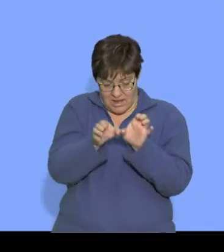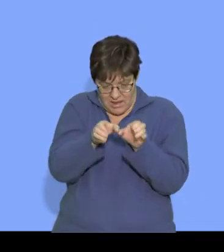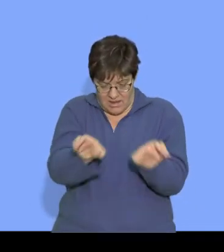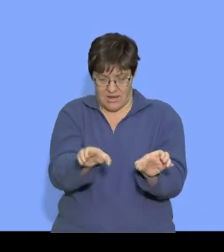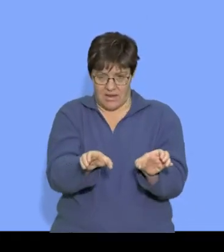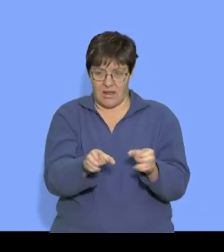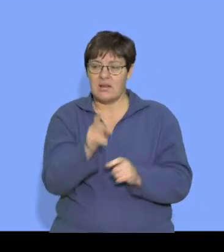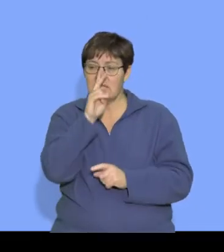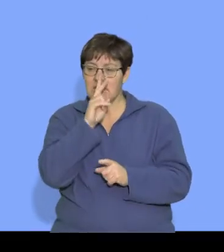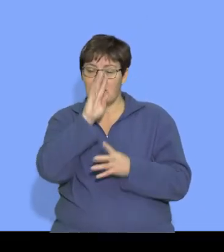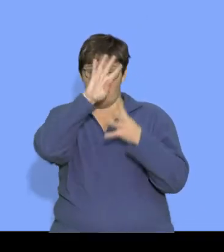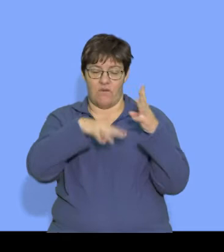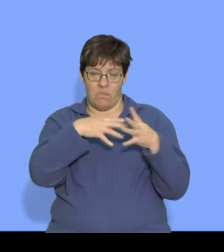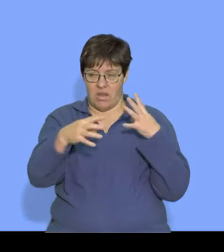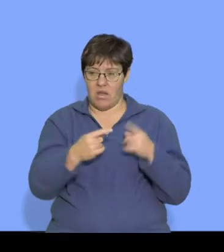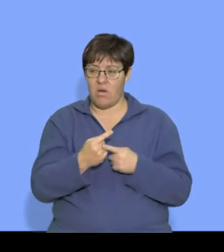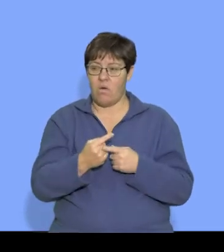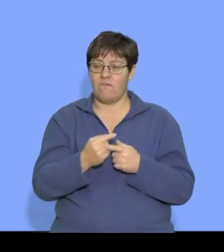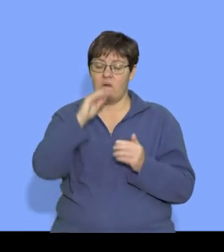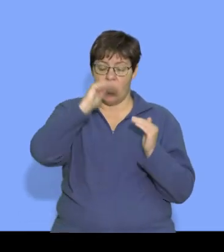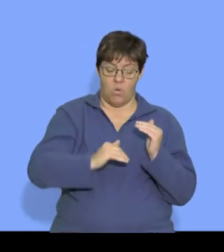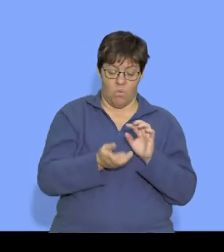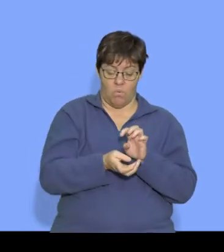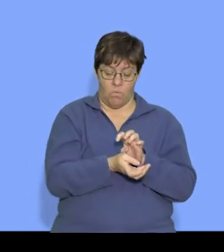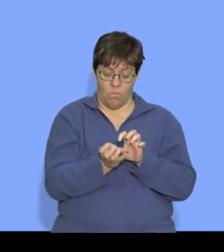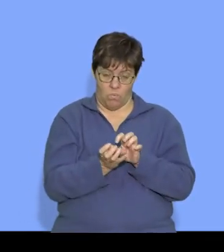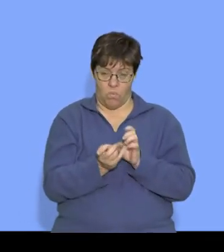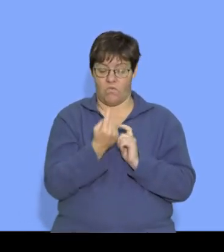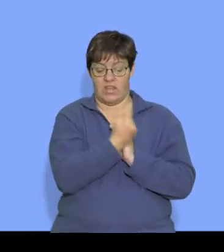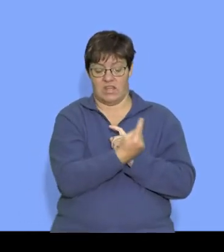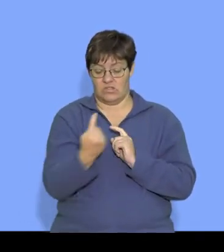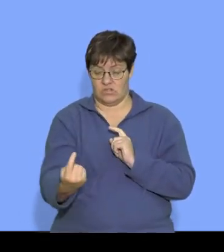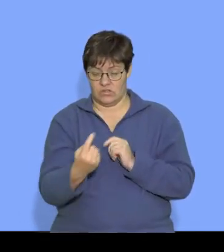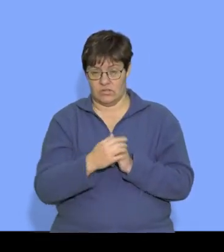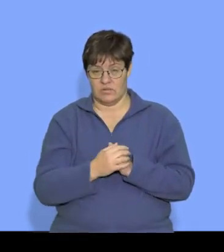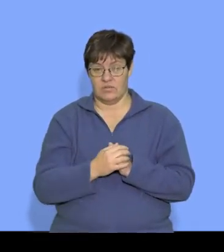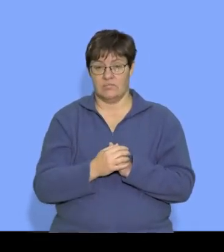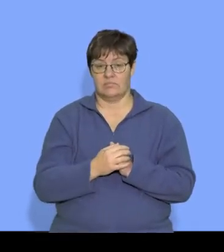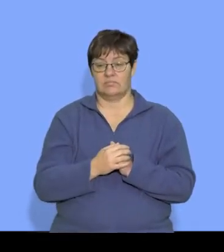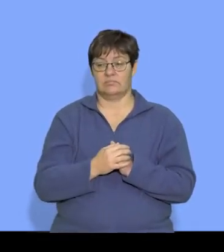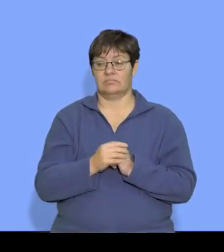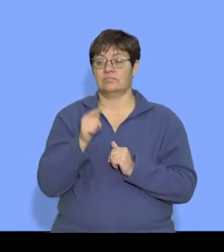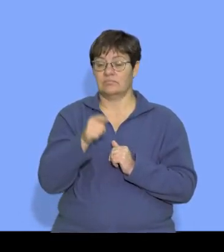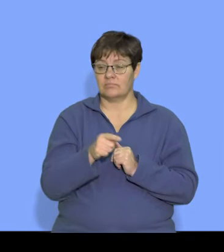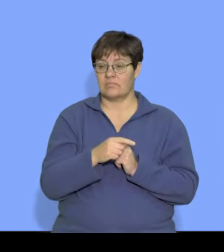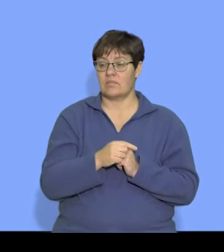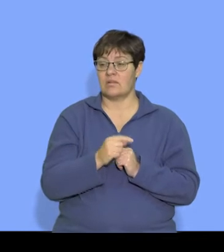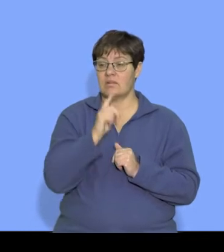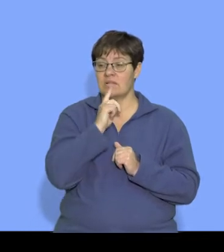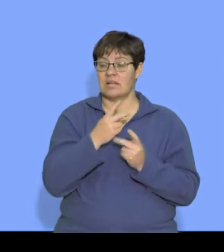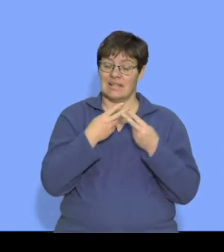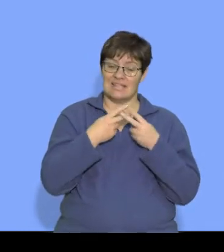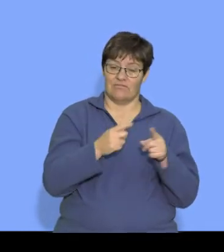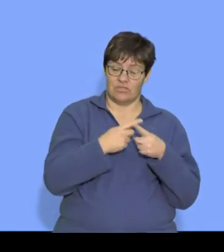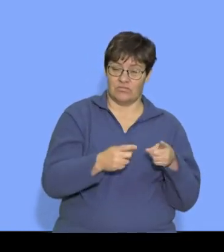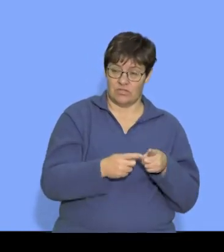we've got to draw a line through that, and we've got to look at the dental formula of the lower jaw in each half. And essentially,